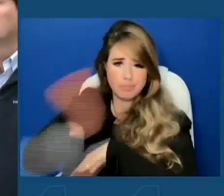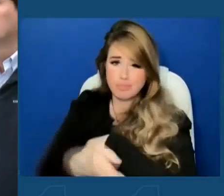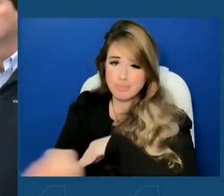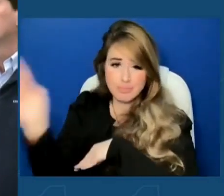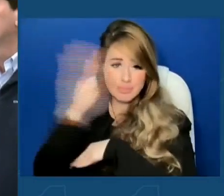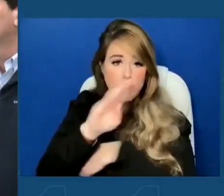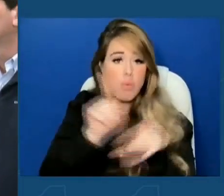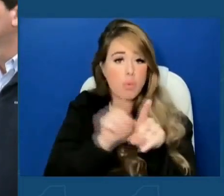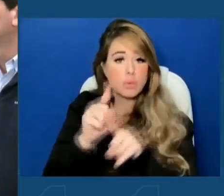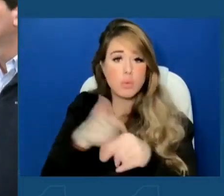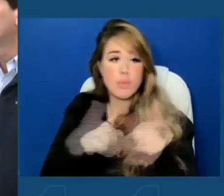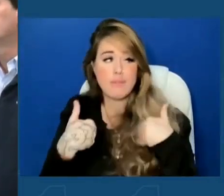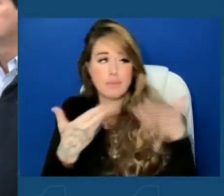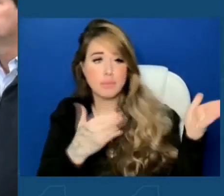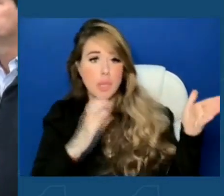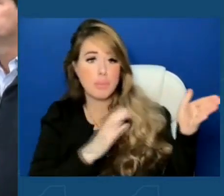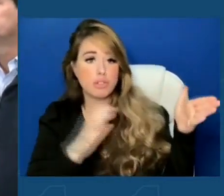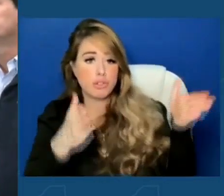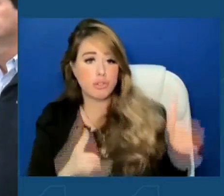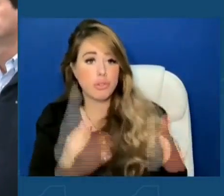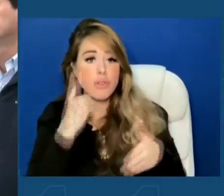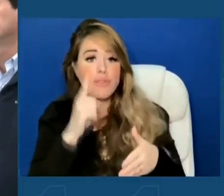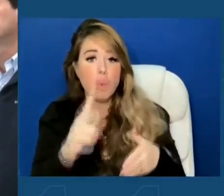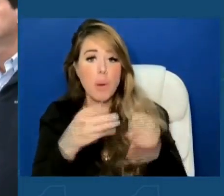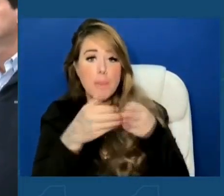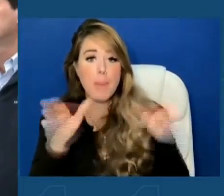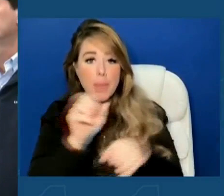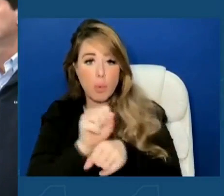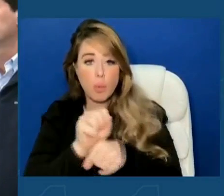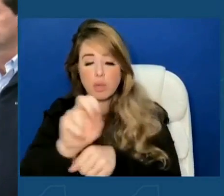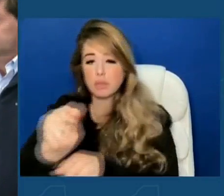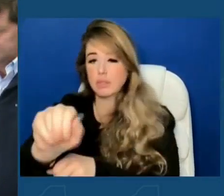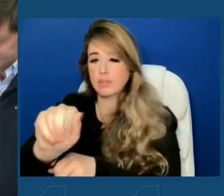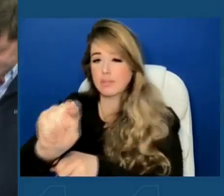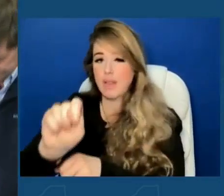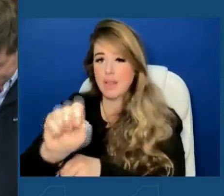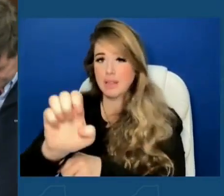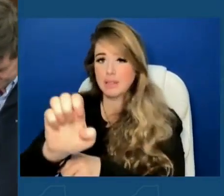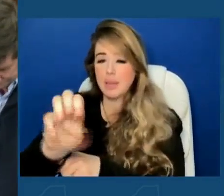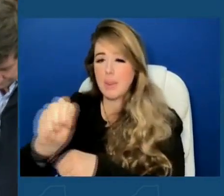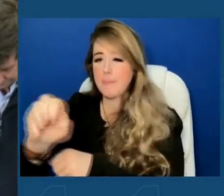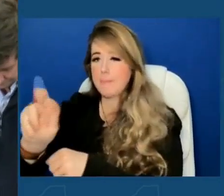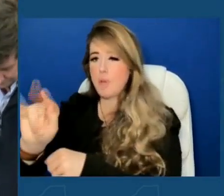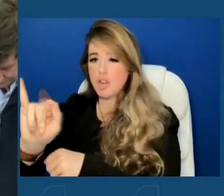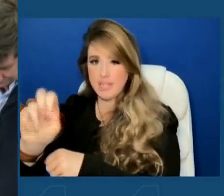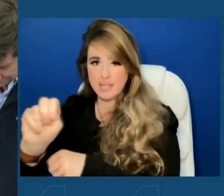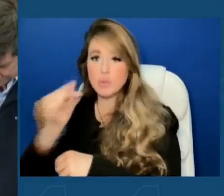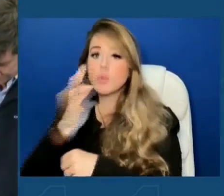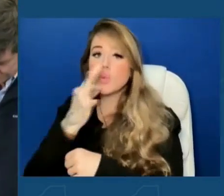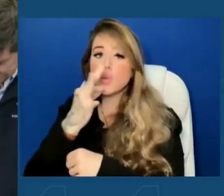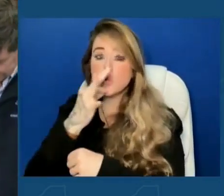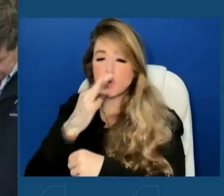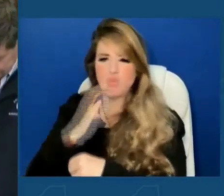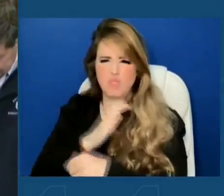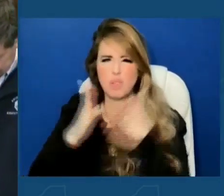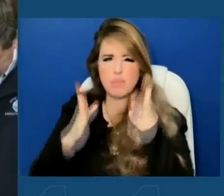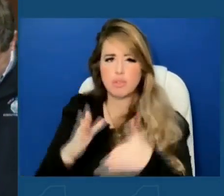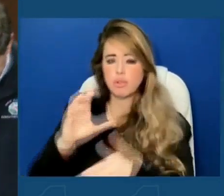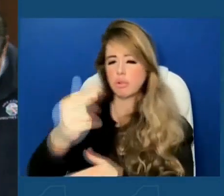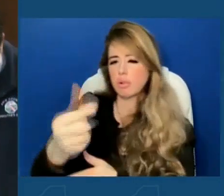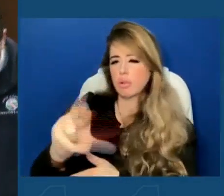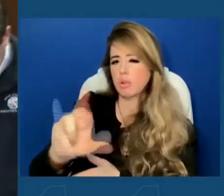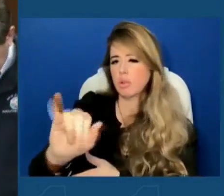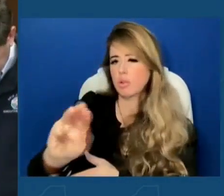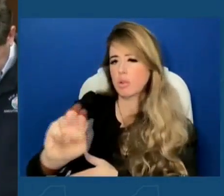Works Commissioner Nate Martin, who has been working around the clock. I'll have Commissioner Grimalia at this time talk about